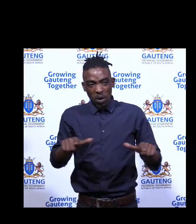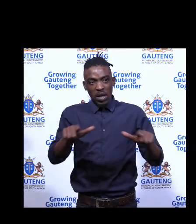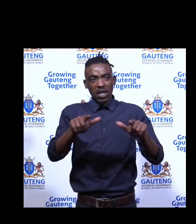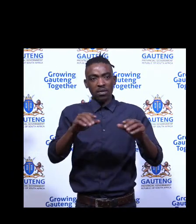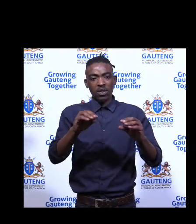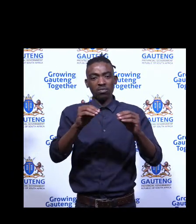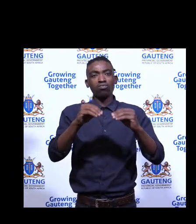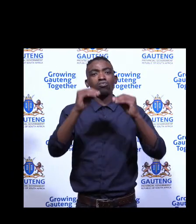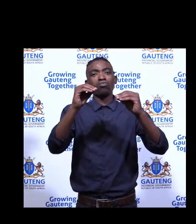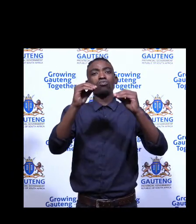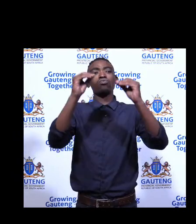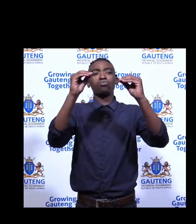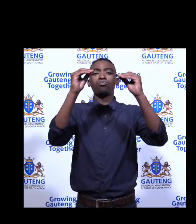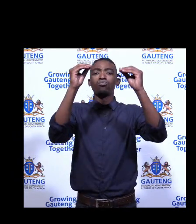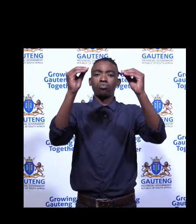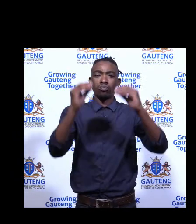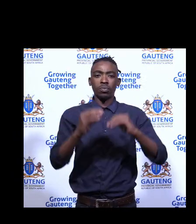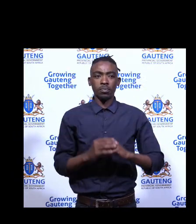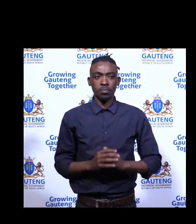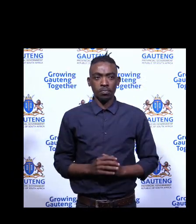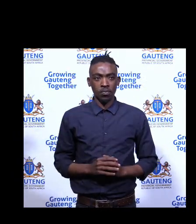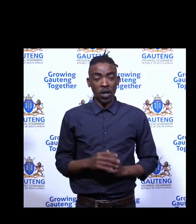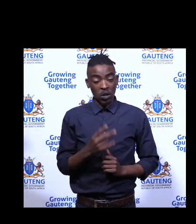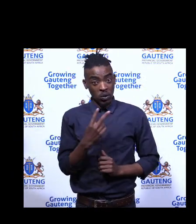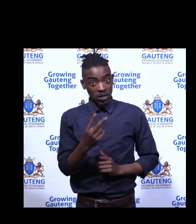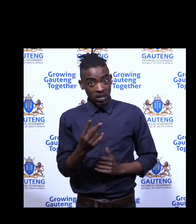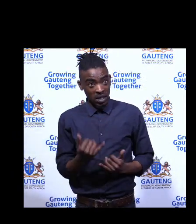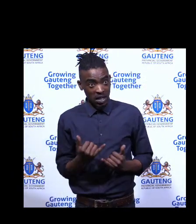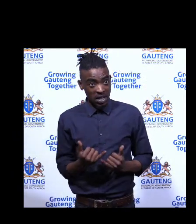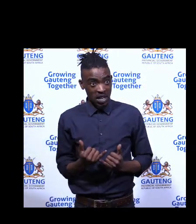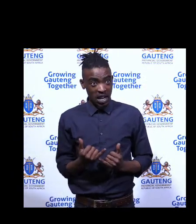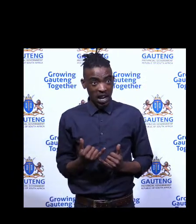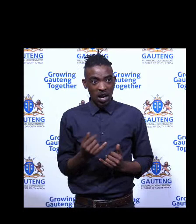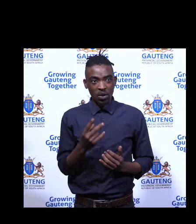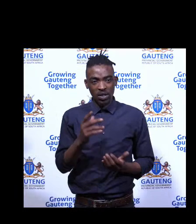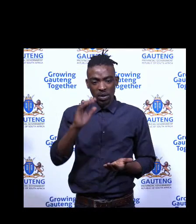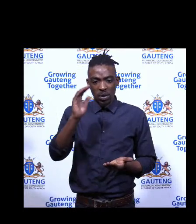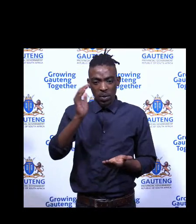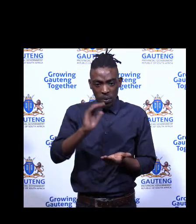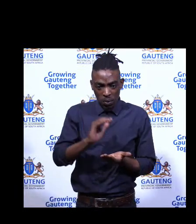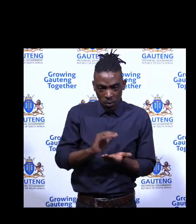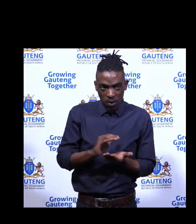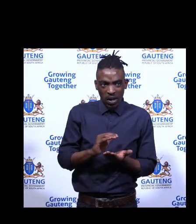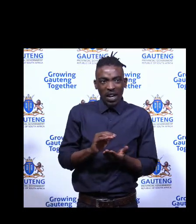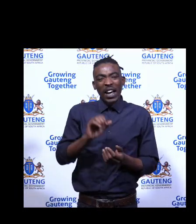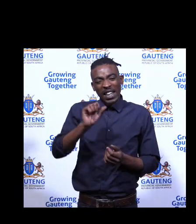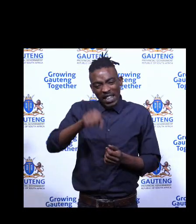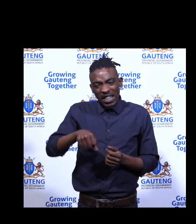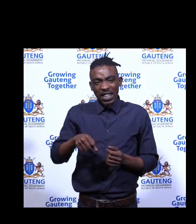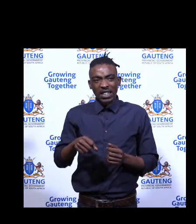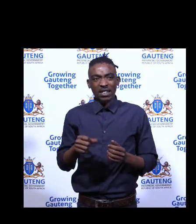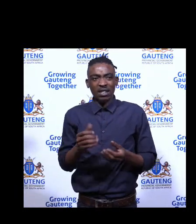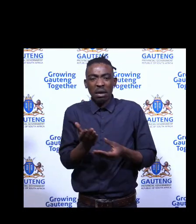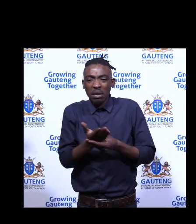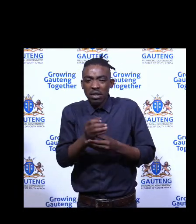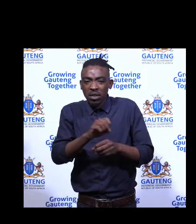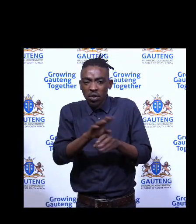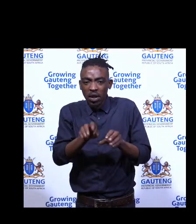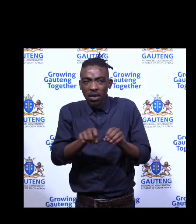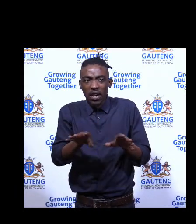today, where you can see clearly the peak is moved by more than a month, and the amplitude, the maximum number of cases would basically